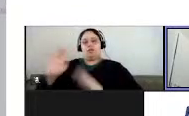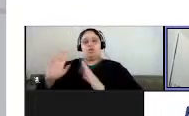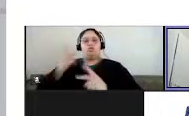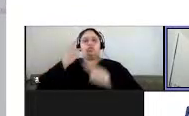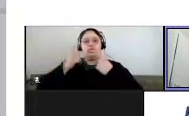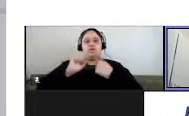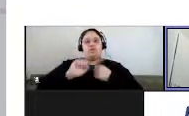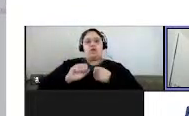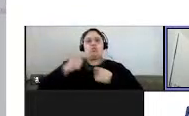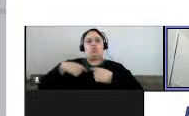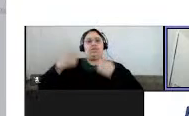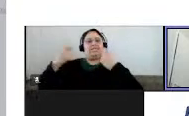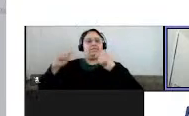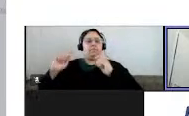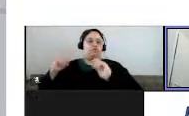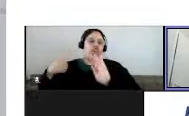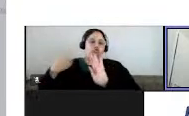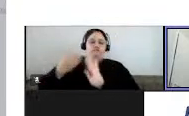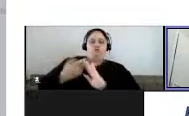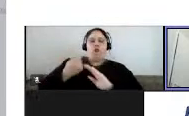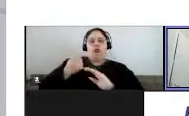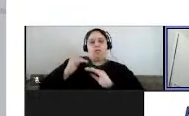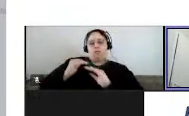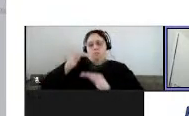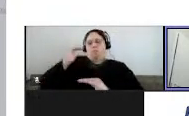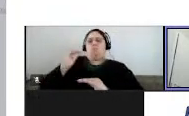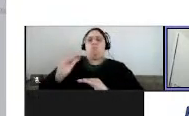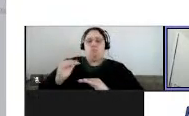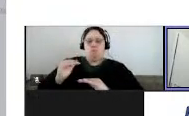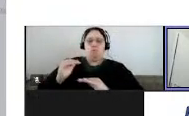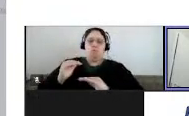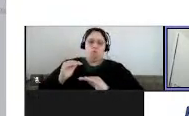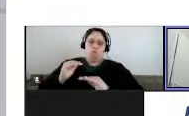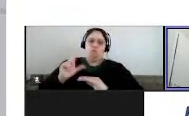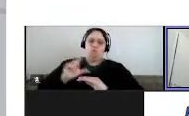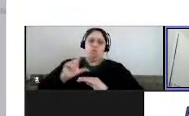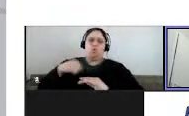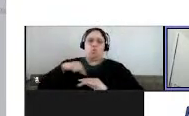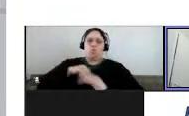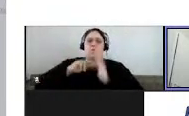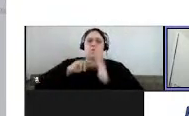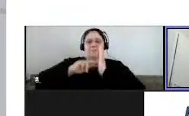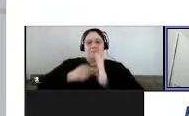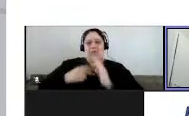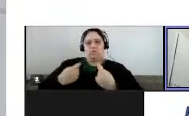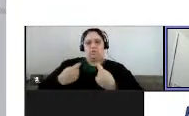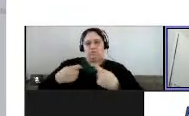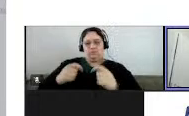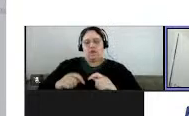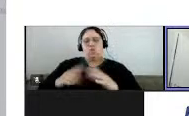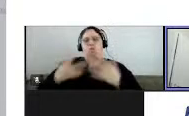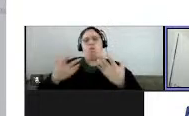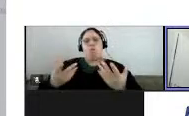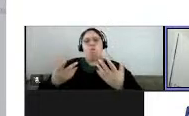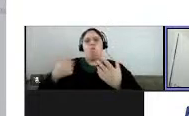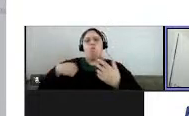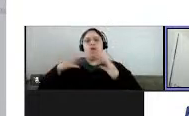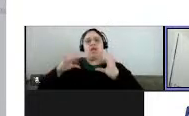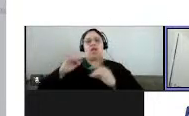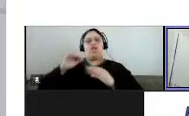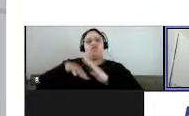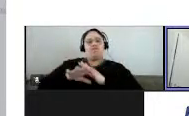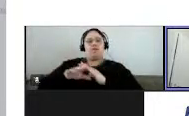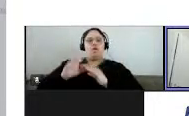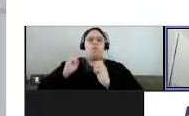we have spent a little bit more than what was planned or according to our cash flow